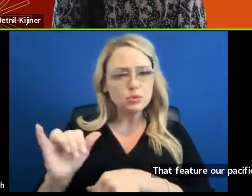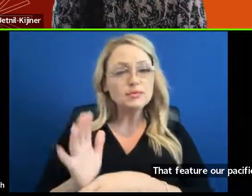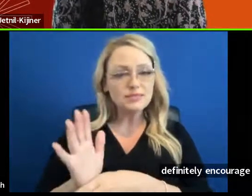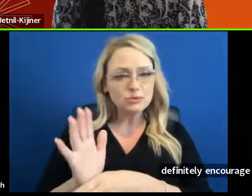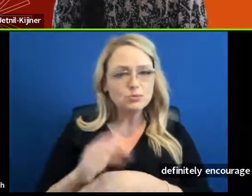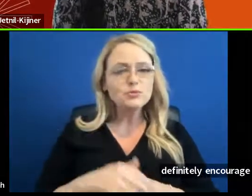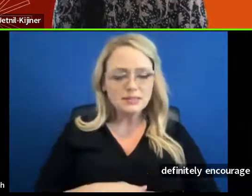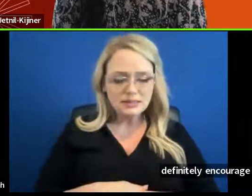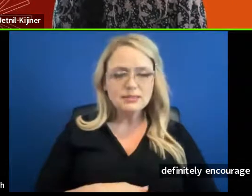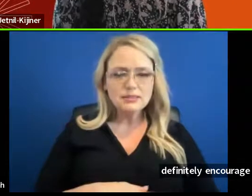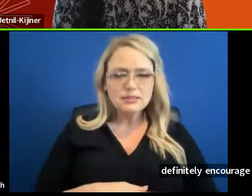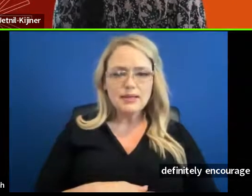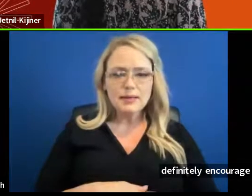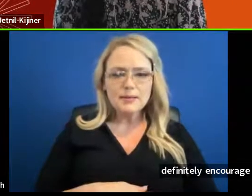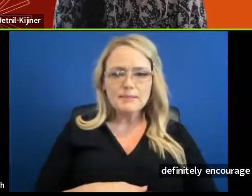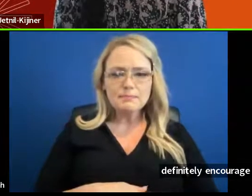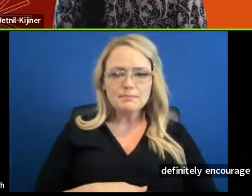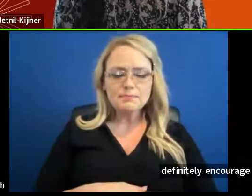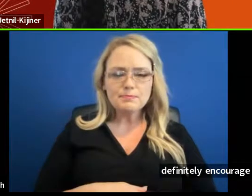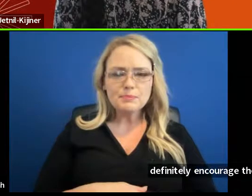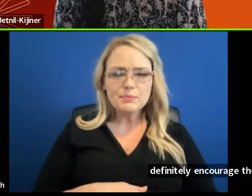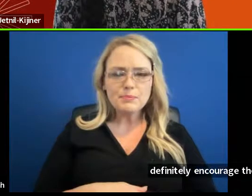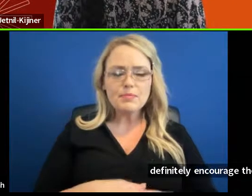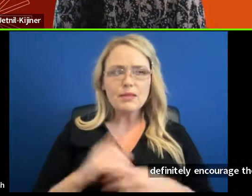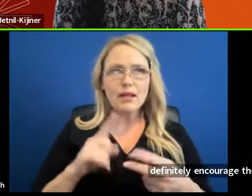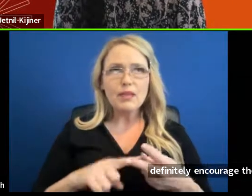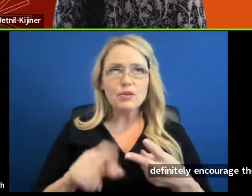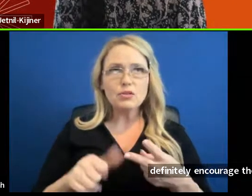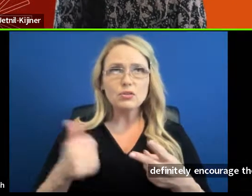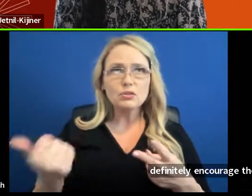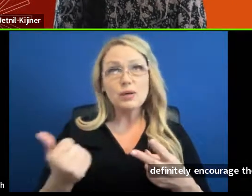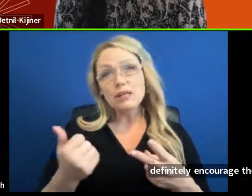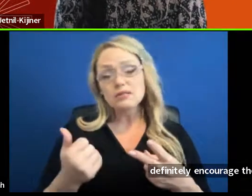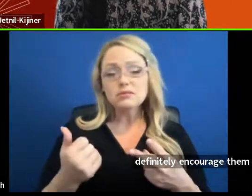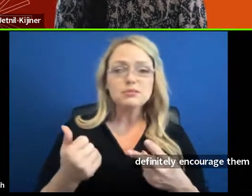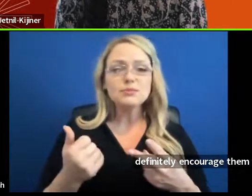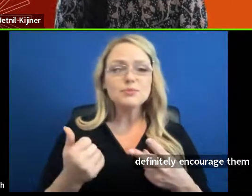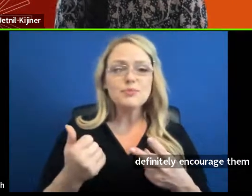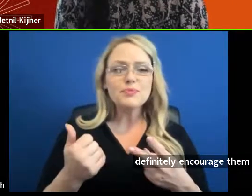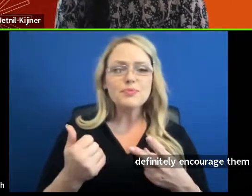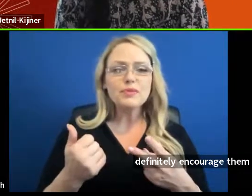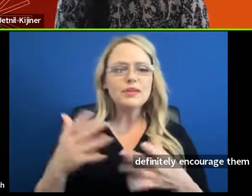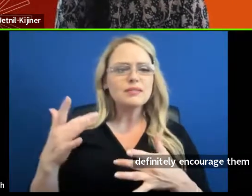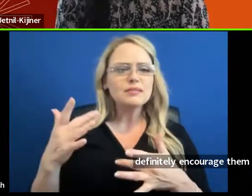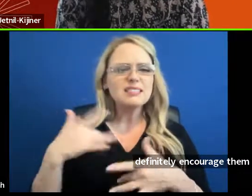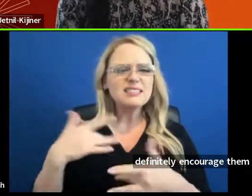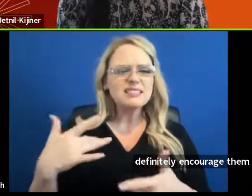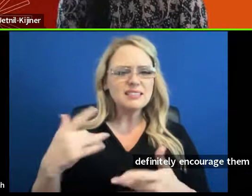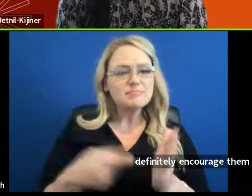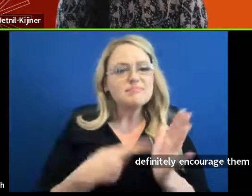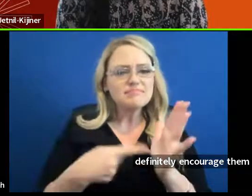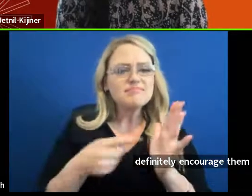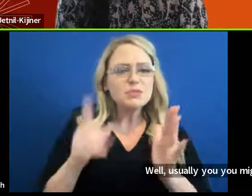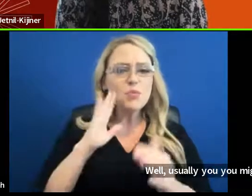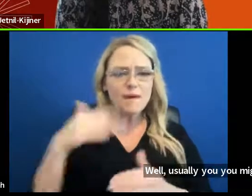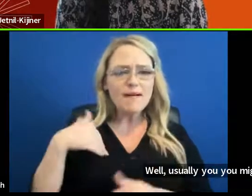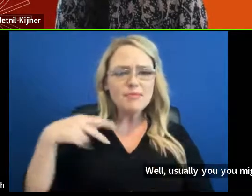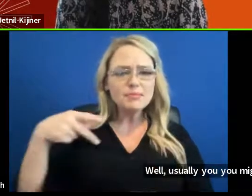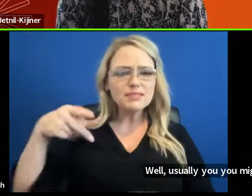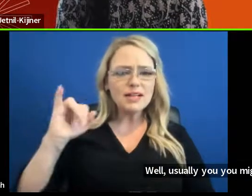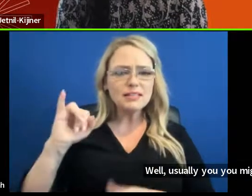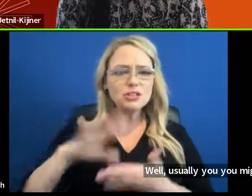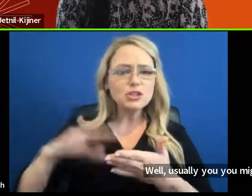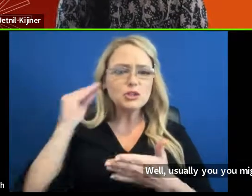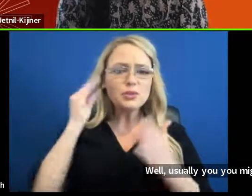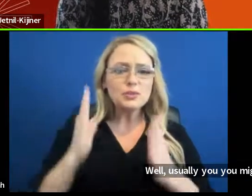then advice on, well, usually you might have Pacific Islander students in your classes who might